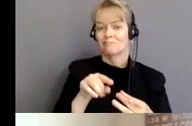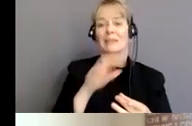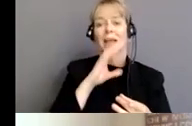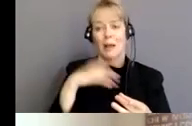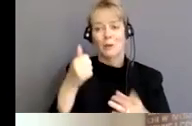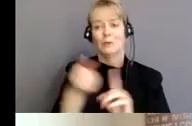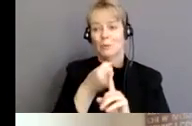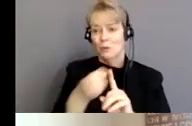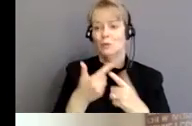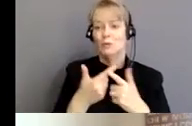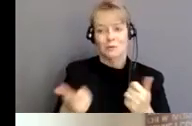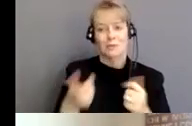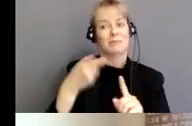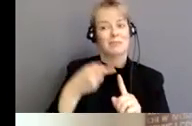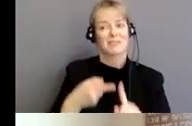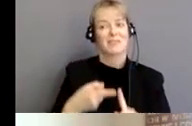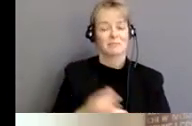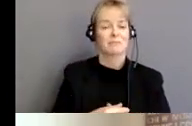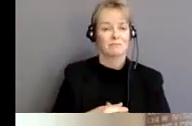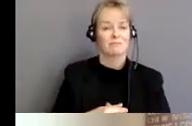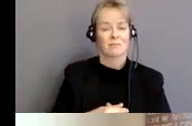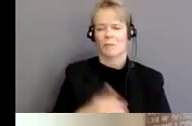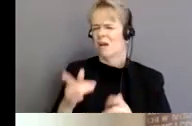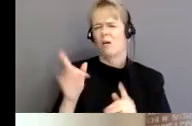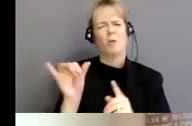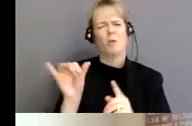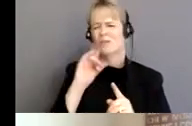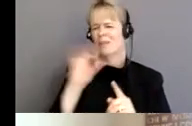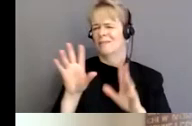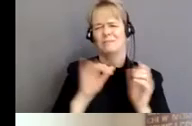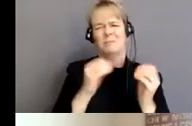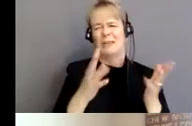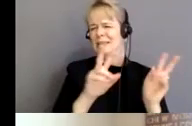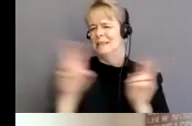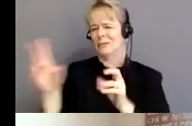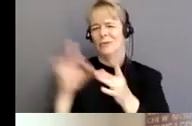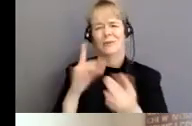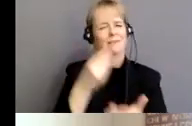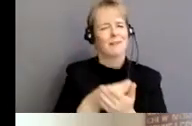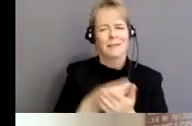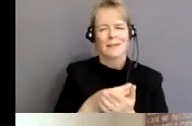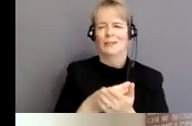abuse specific issues, but do cover many issues around financial